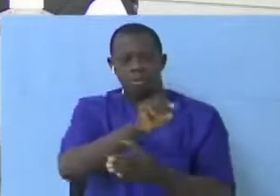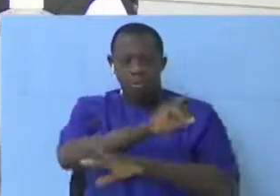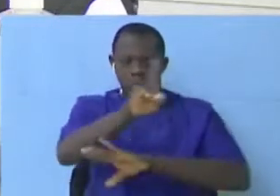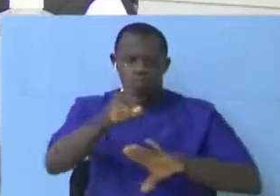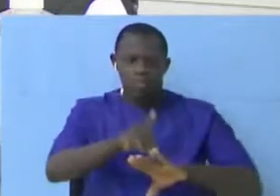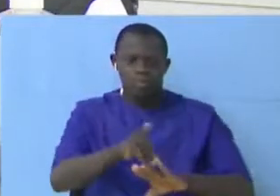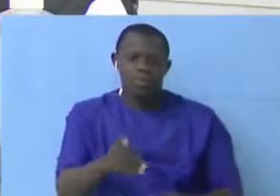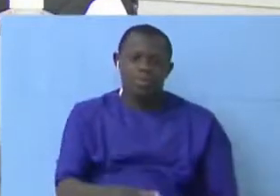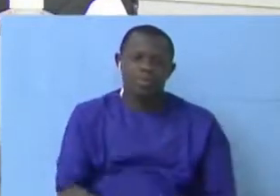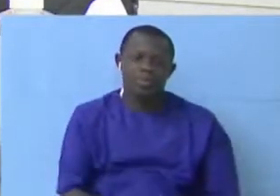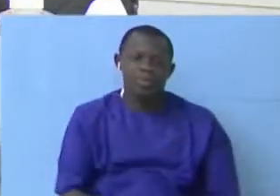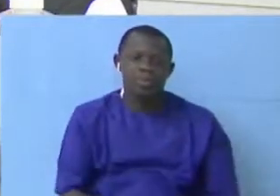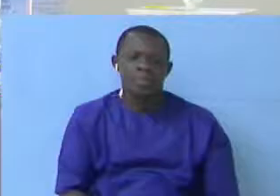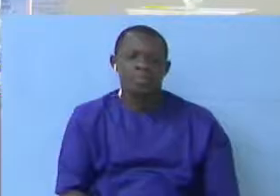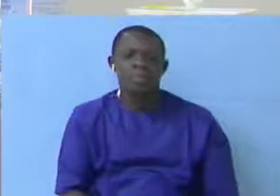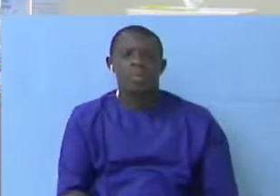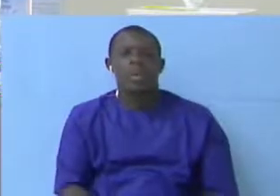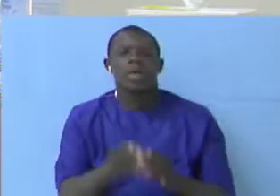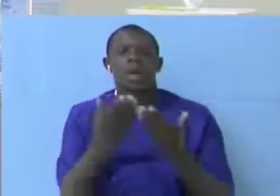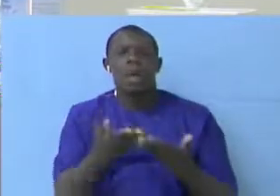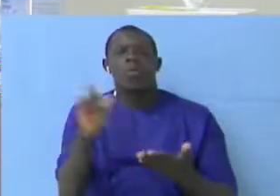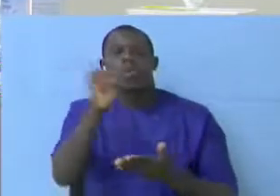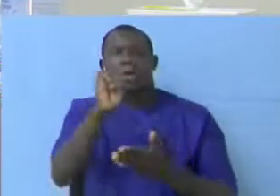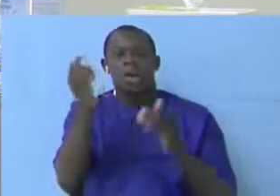Okay, and what happened next?